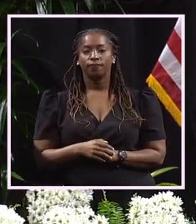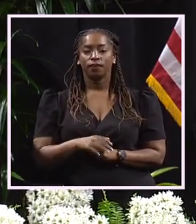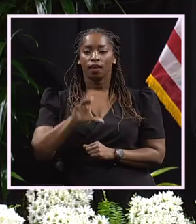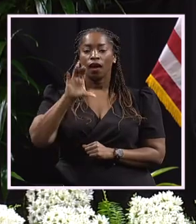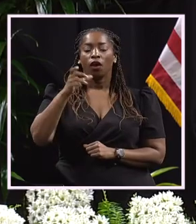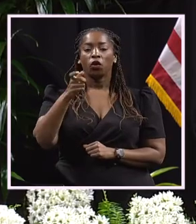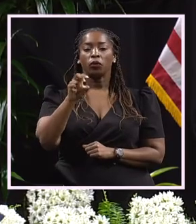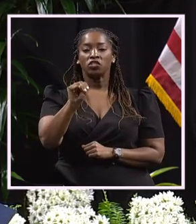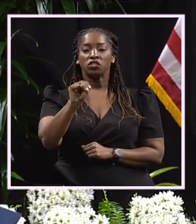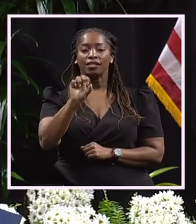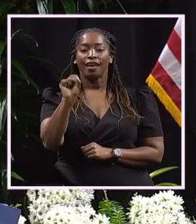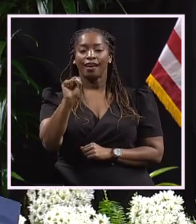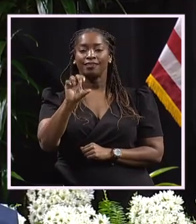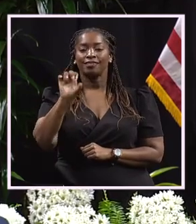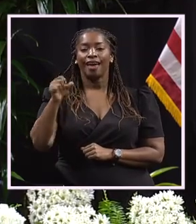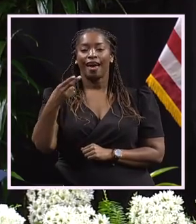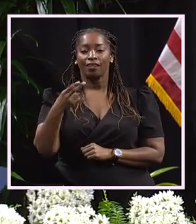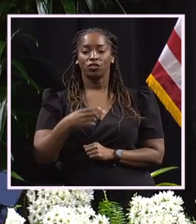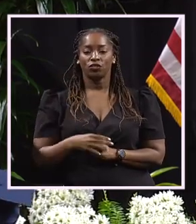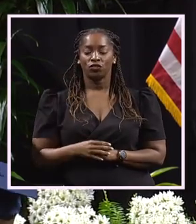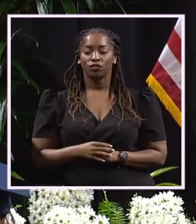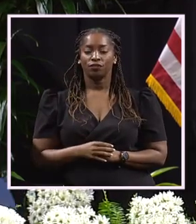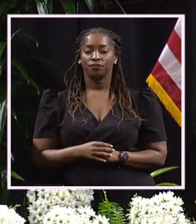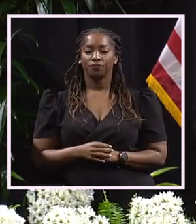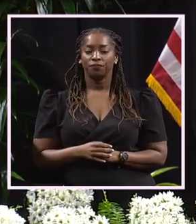Christian S. Ash.